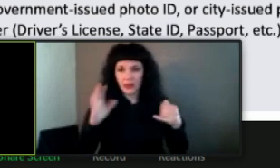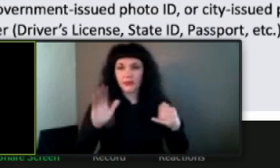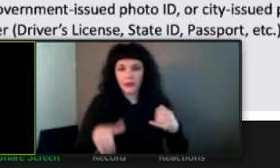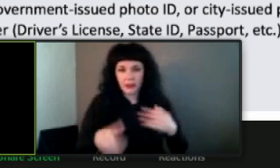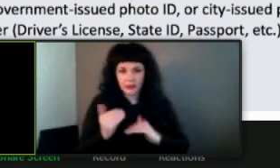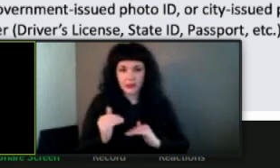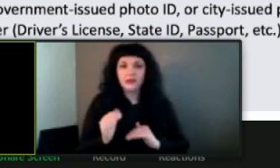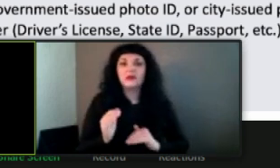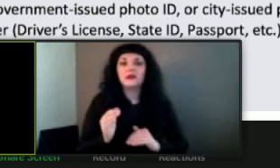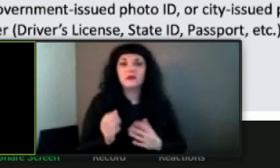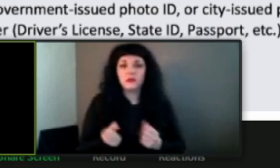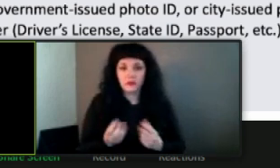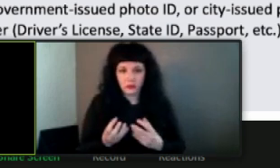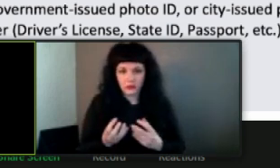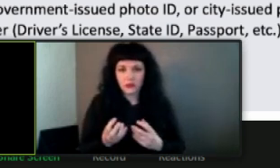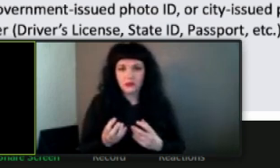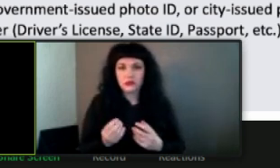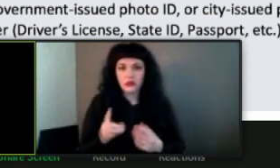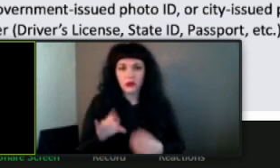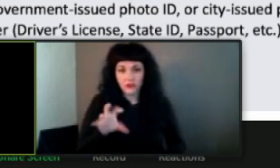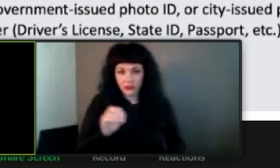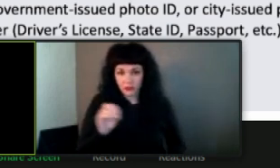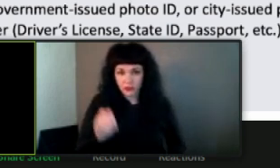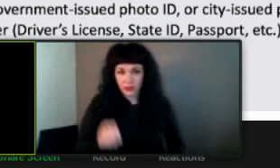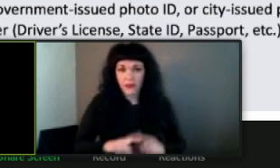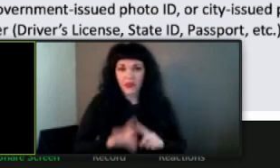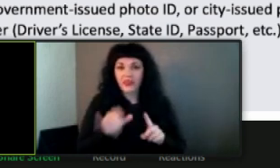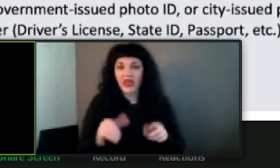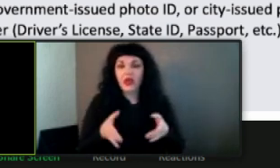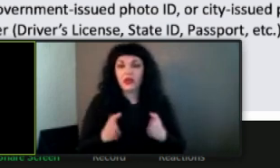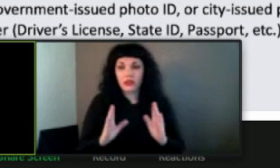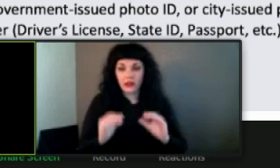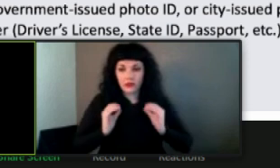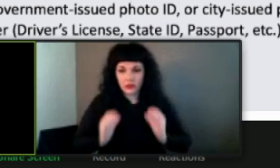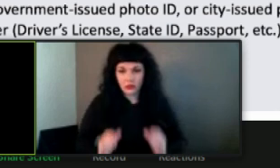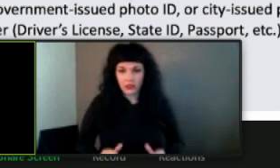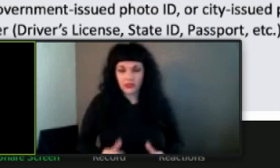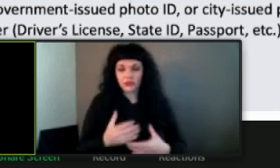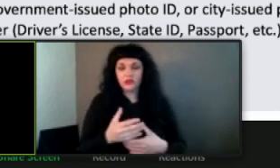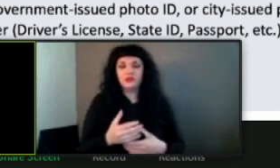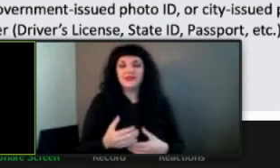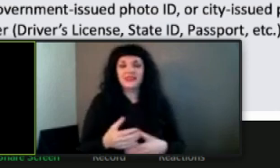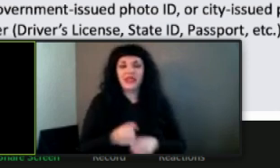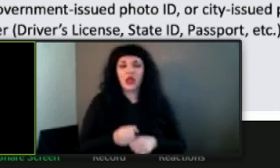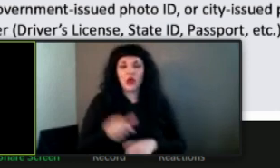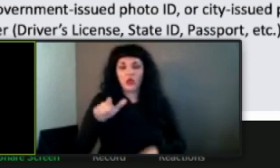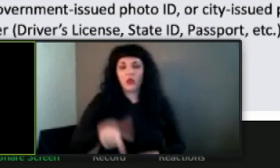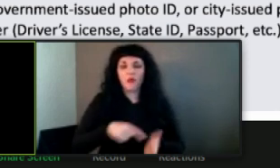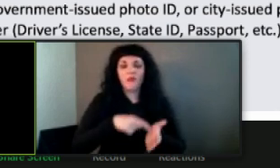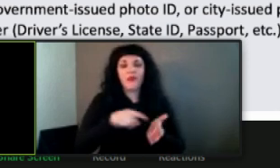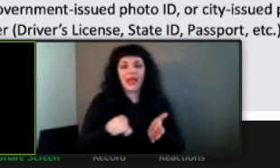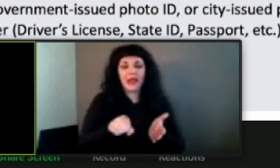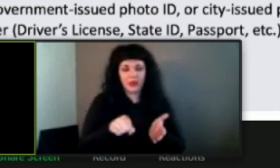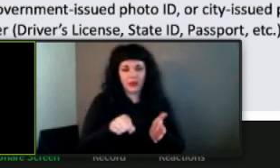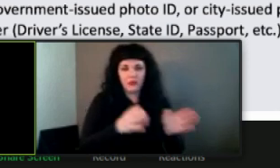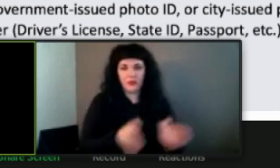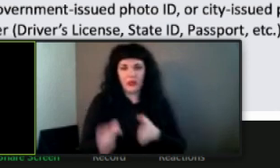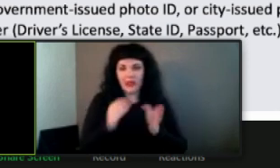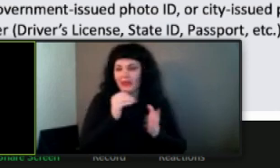150%. But with us, that allows a customer to get on a low, payment plan. That's different than if they're not low